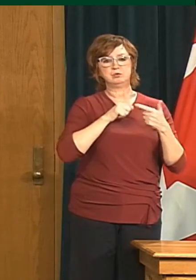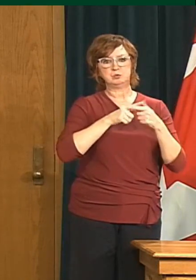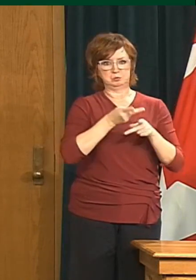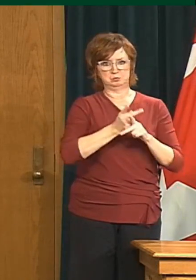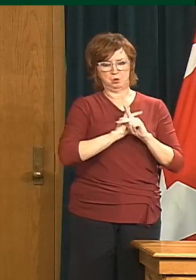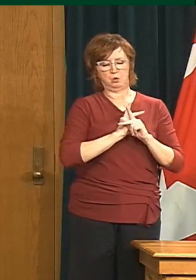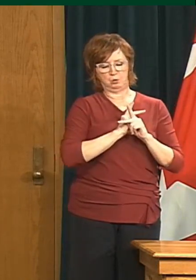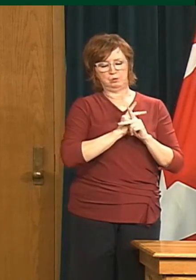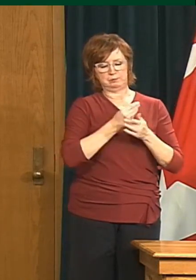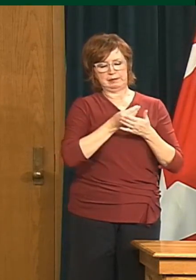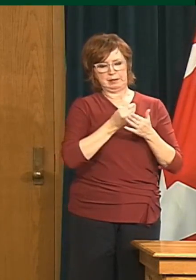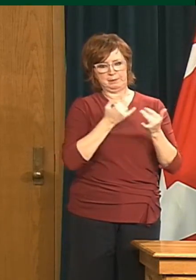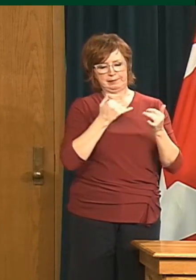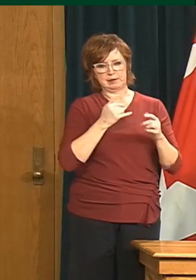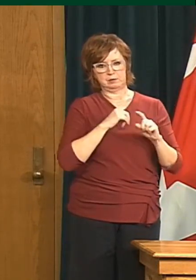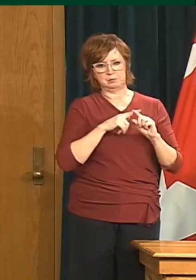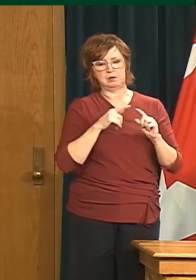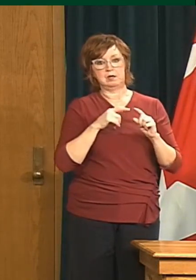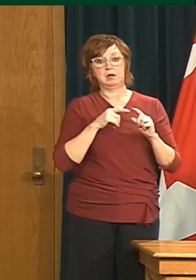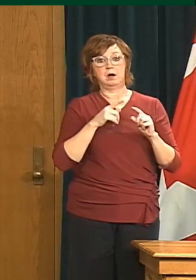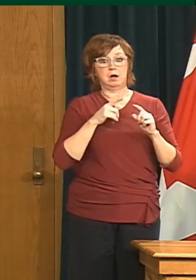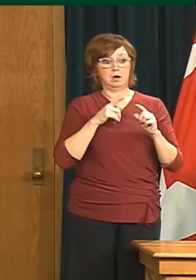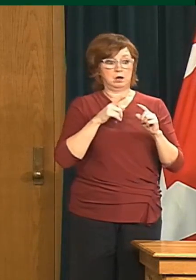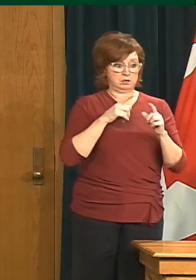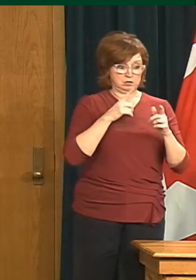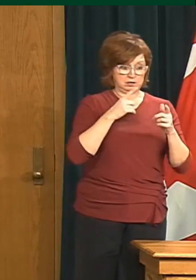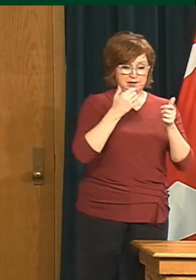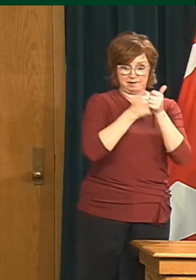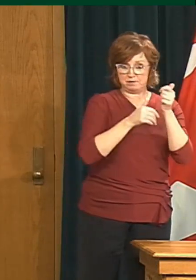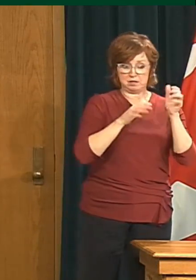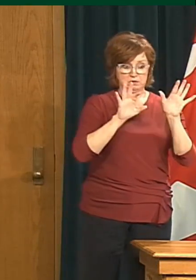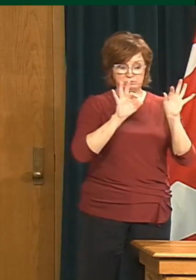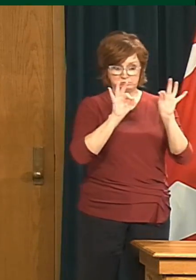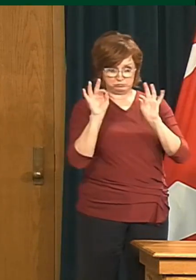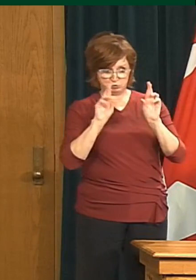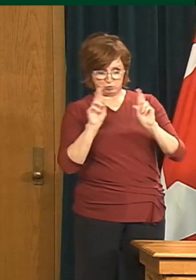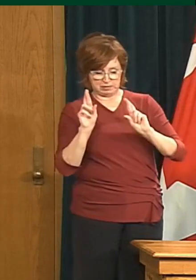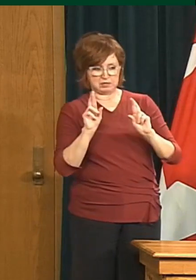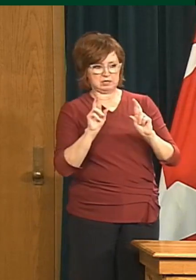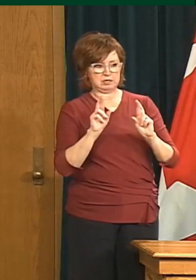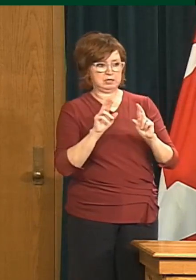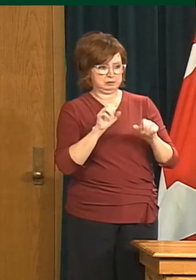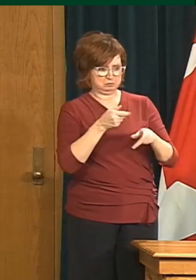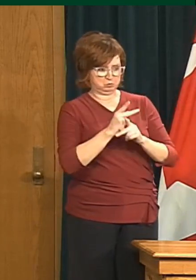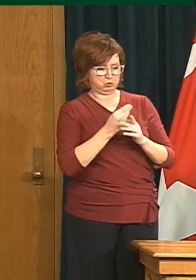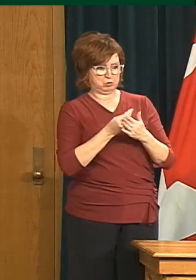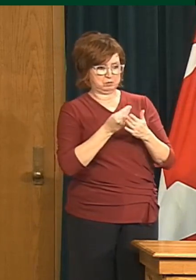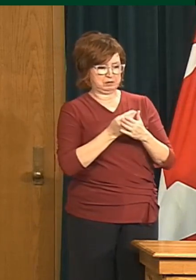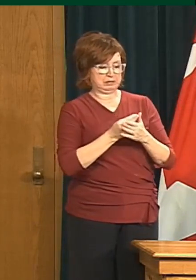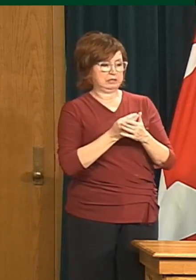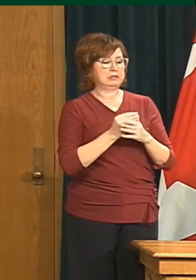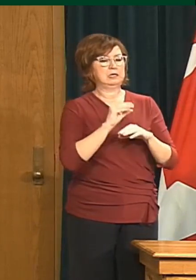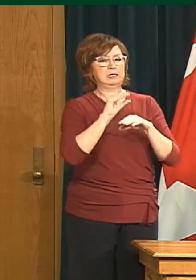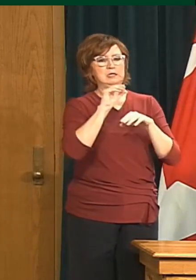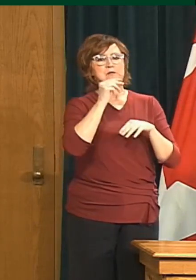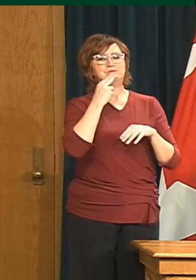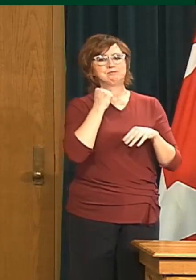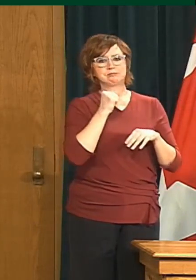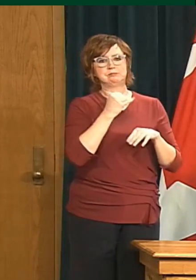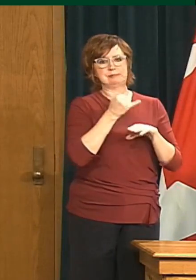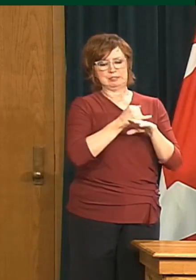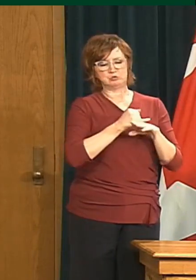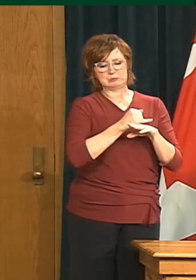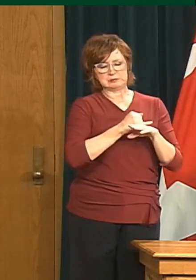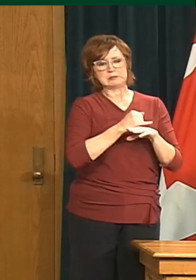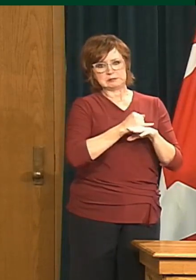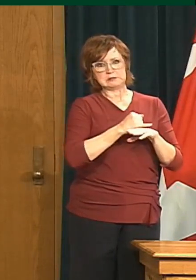low cost. So what that adds to the expenses going forward is just whatever that interest rate is.